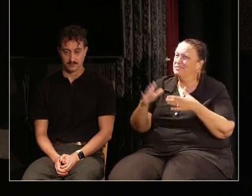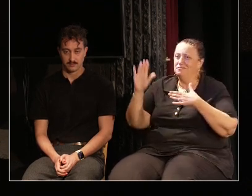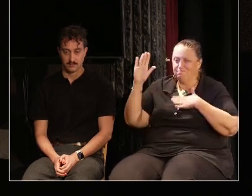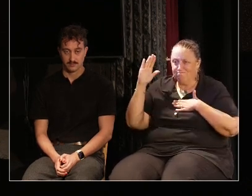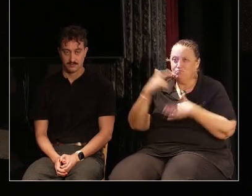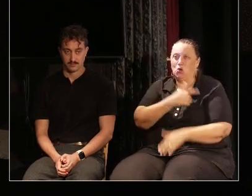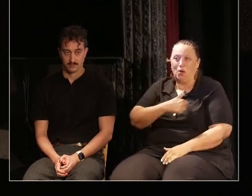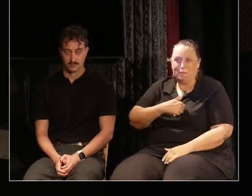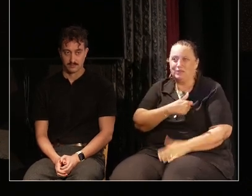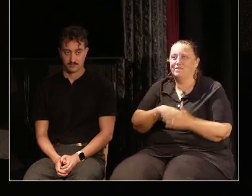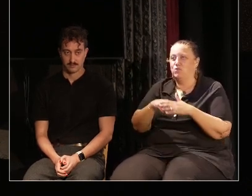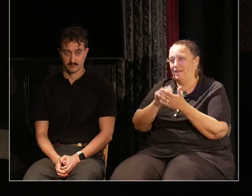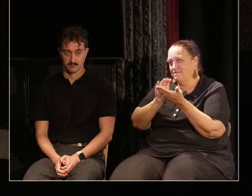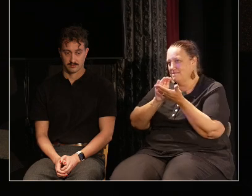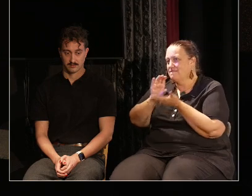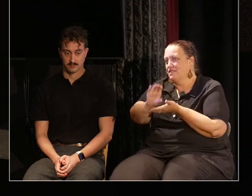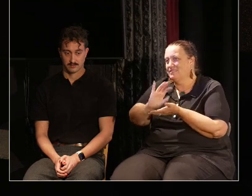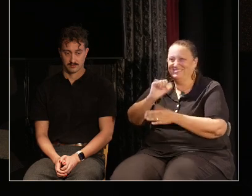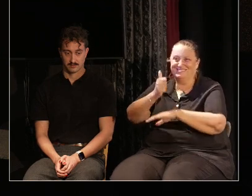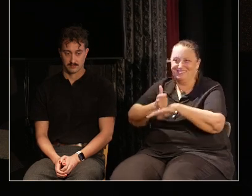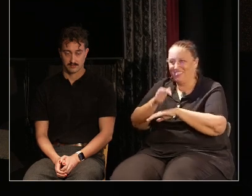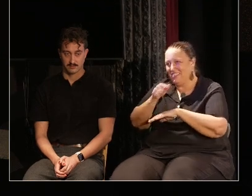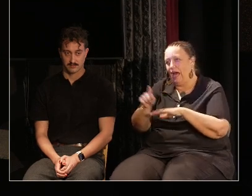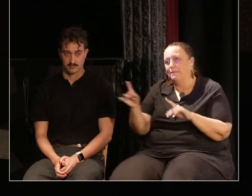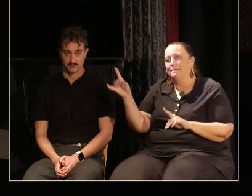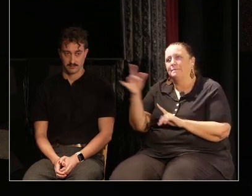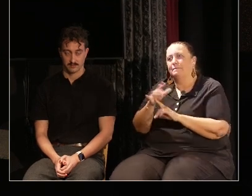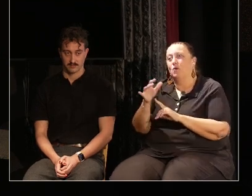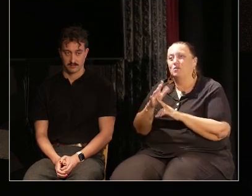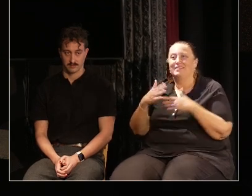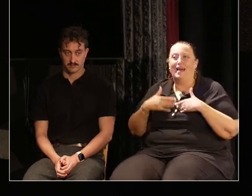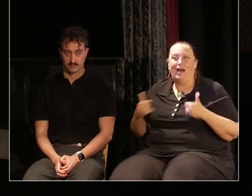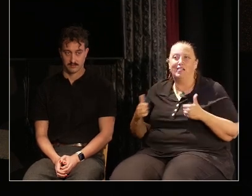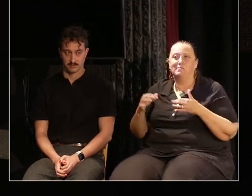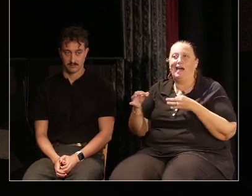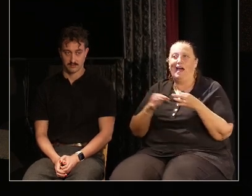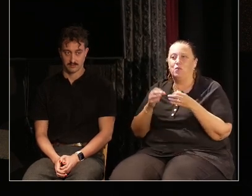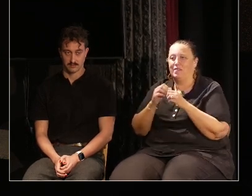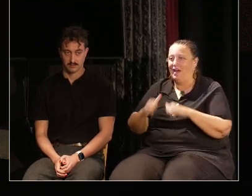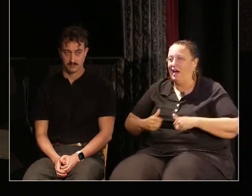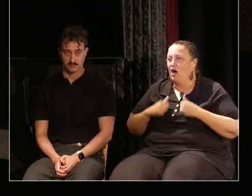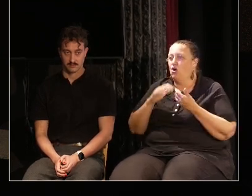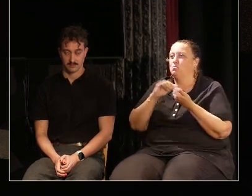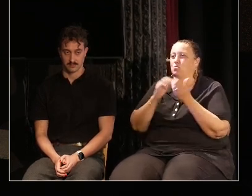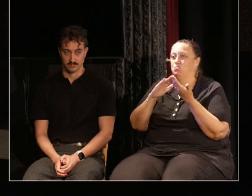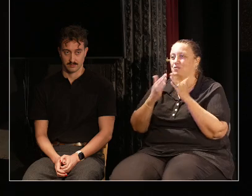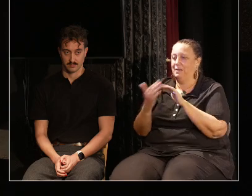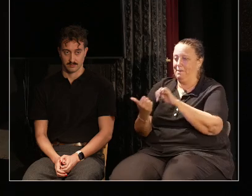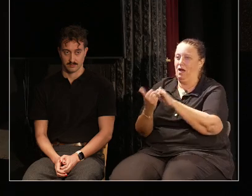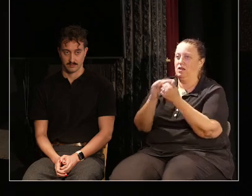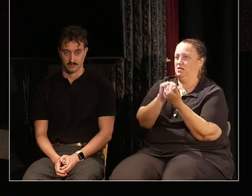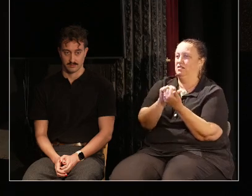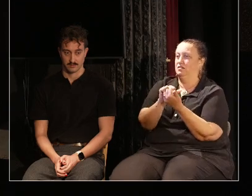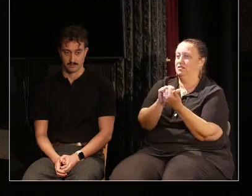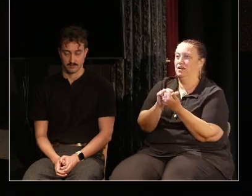funding the implementation of this important plan in partnership with our community? Basically, how do we